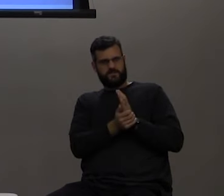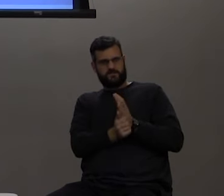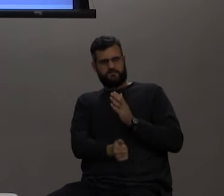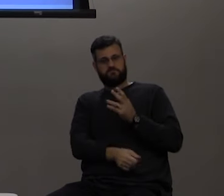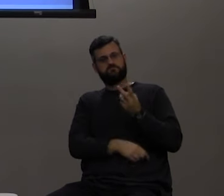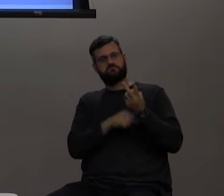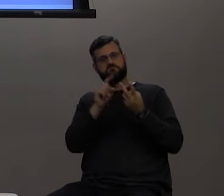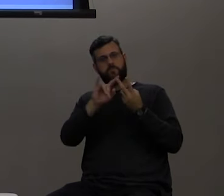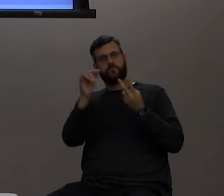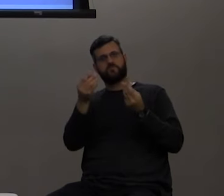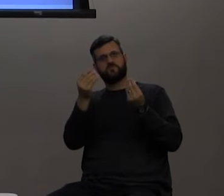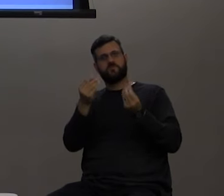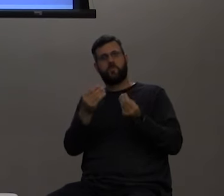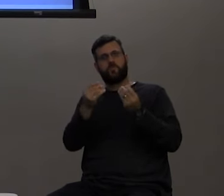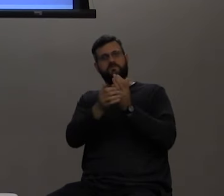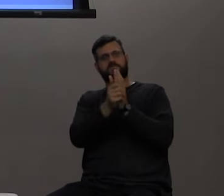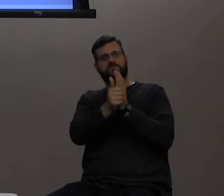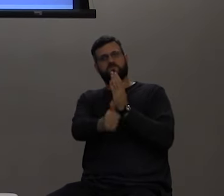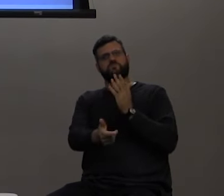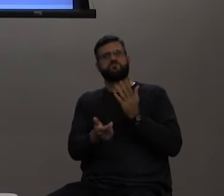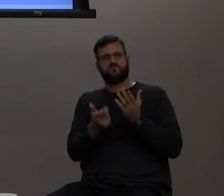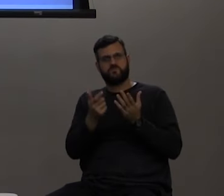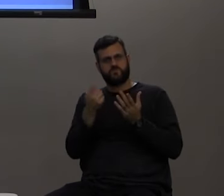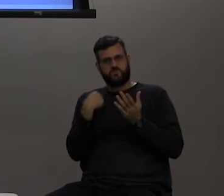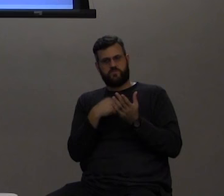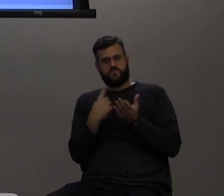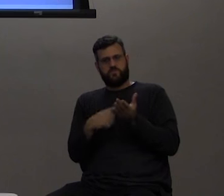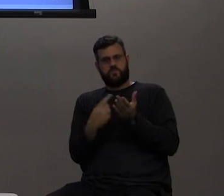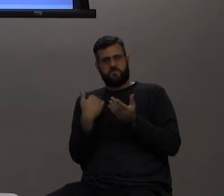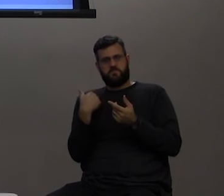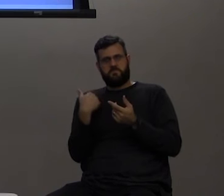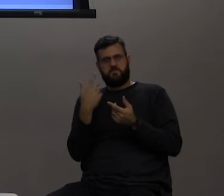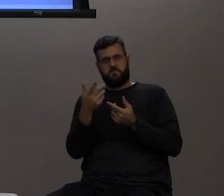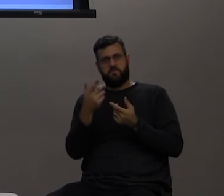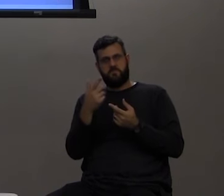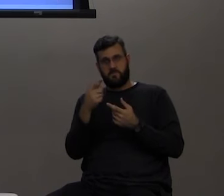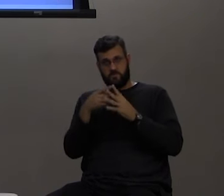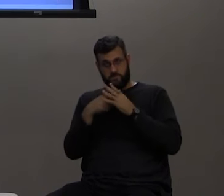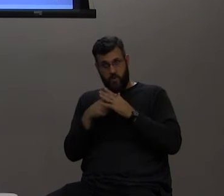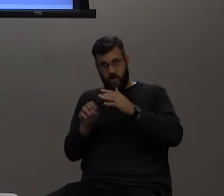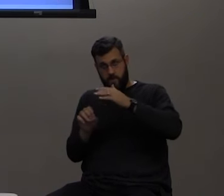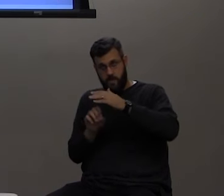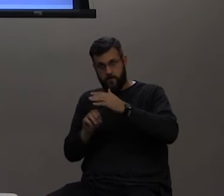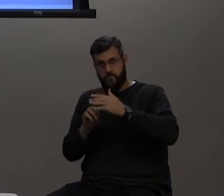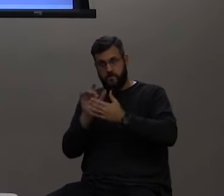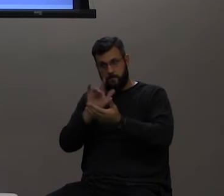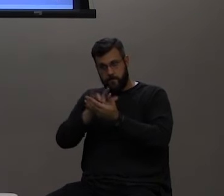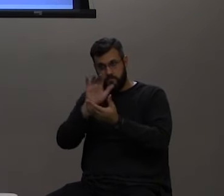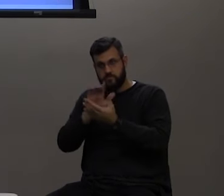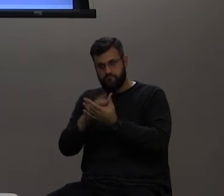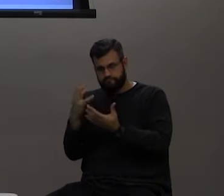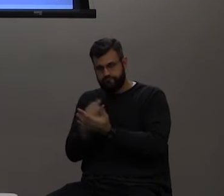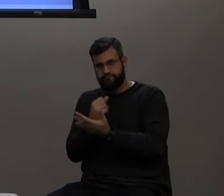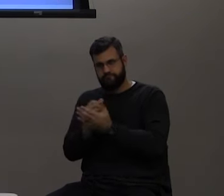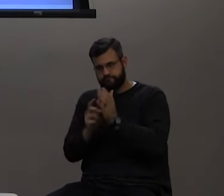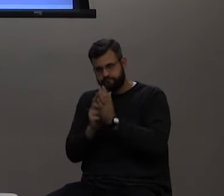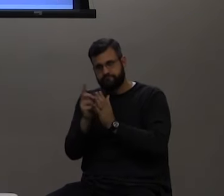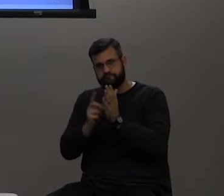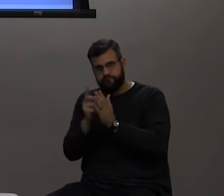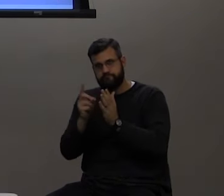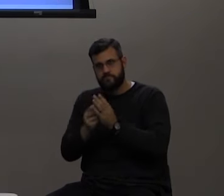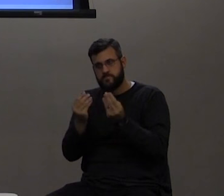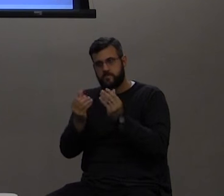as the soft skill development, which can start, as we talked about, as early as in elementary and middle school and progress